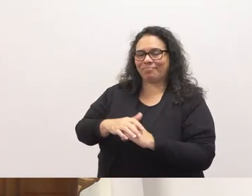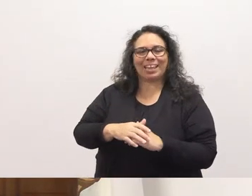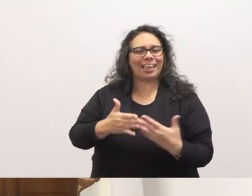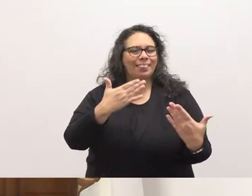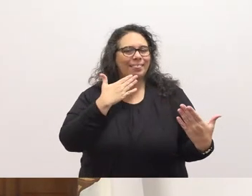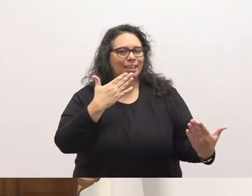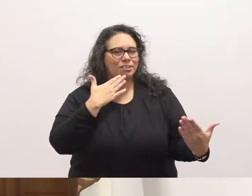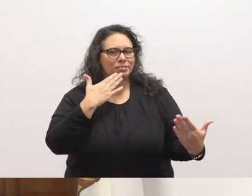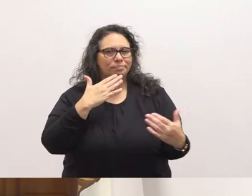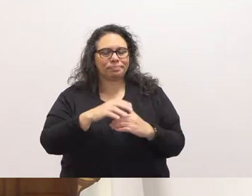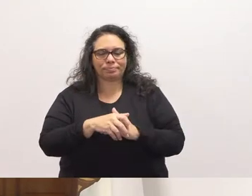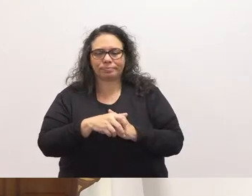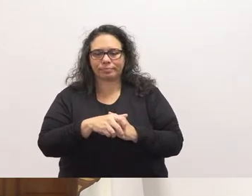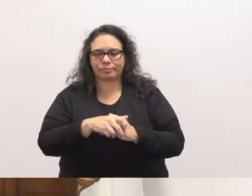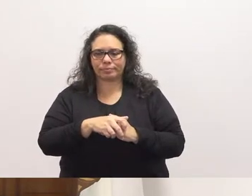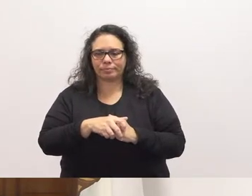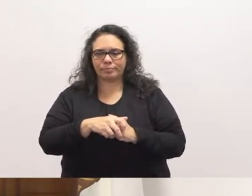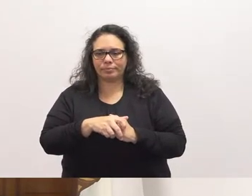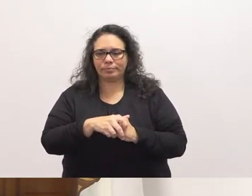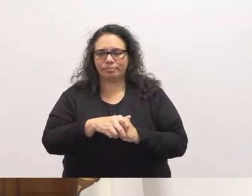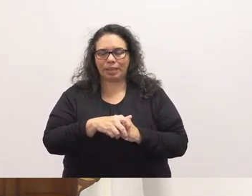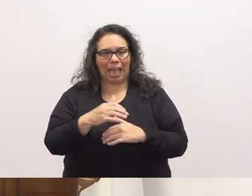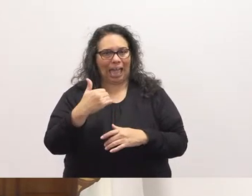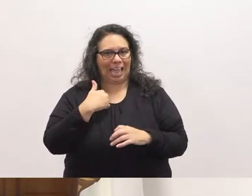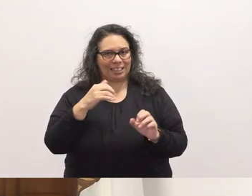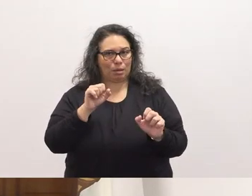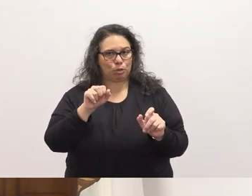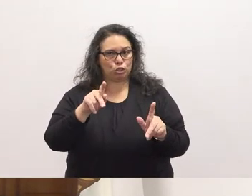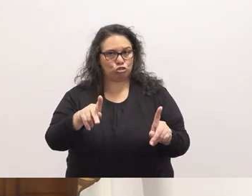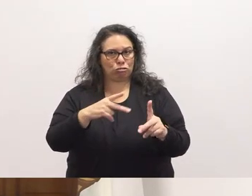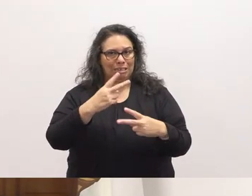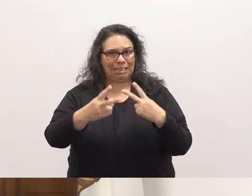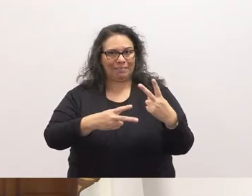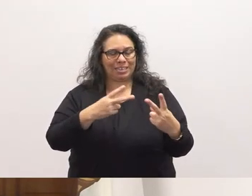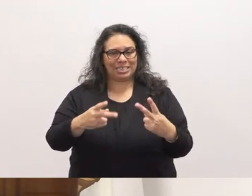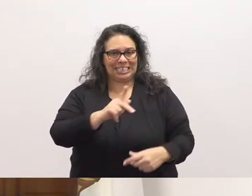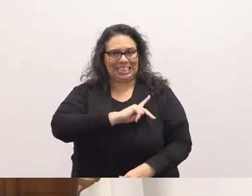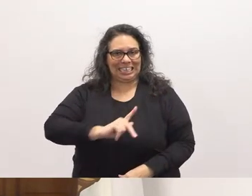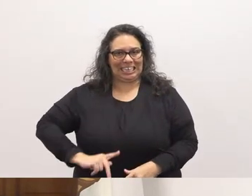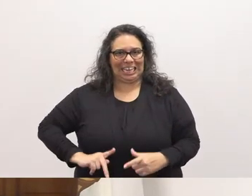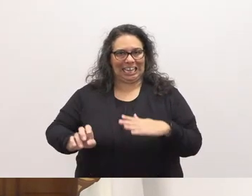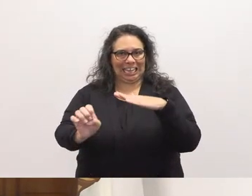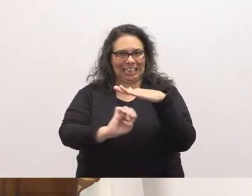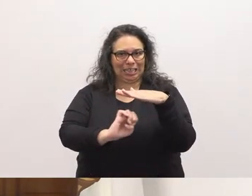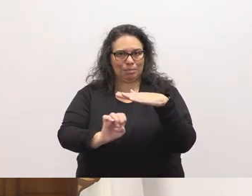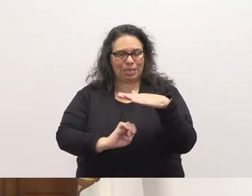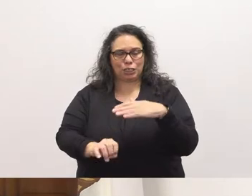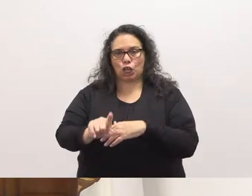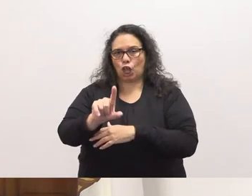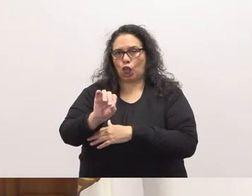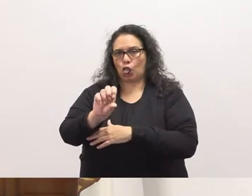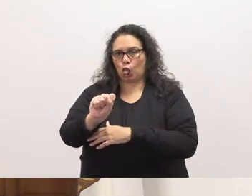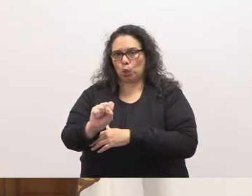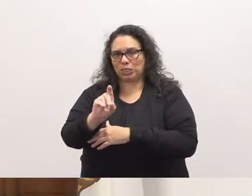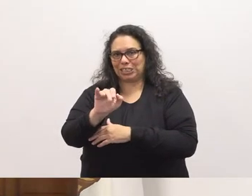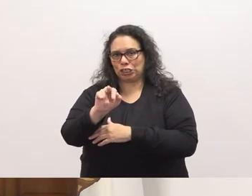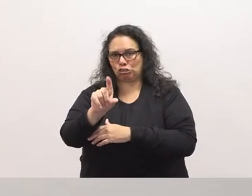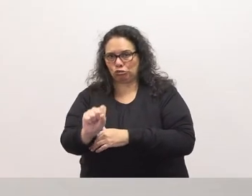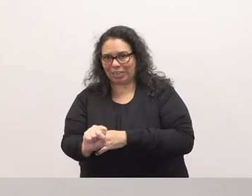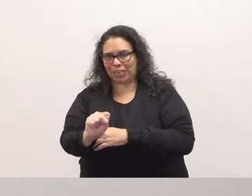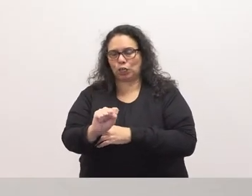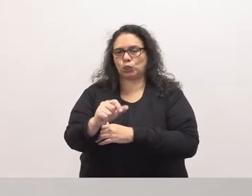Thank you. So I had the opportunity to visit King Elementary School, Los Cerritos, Garfield,